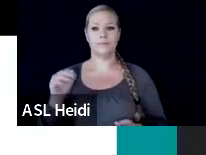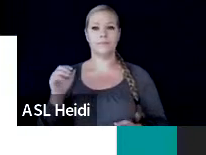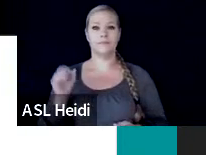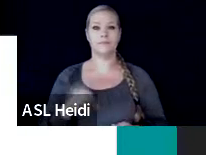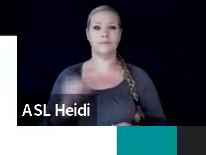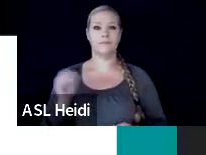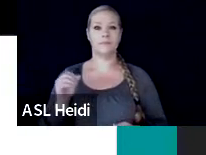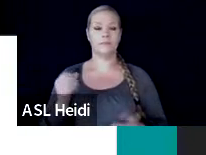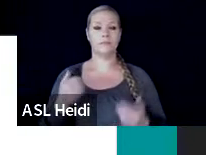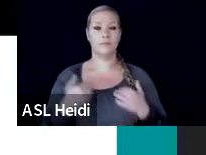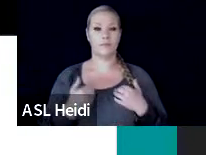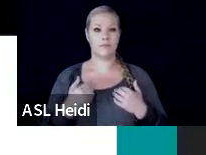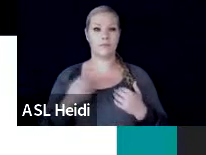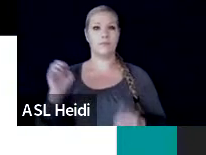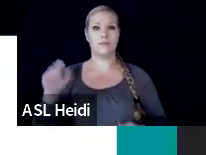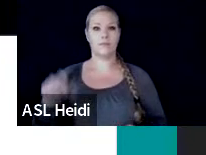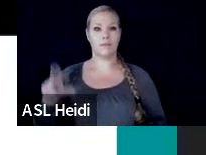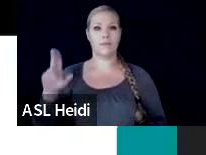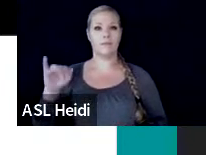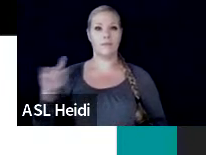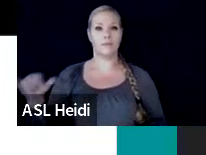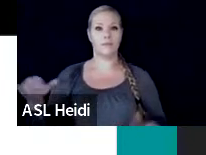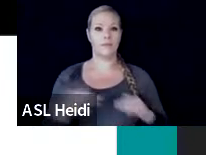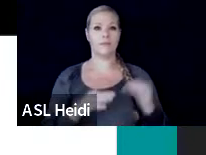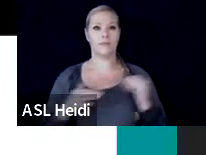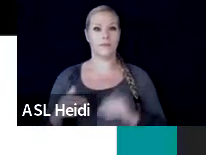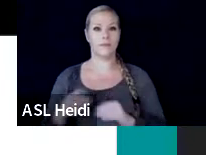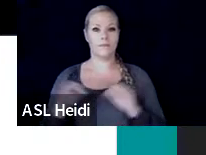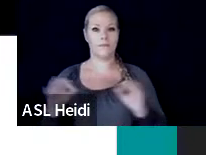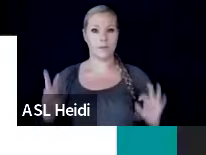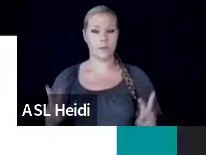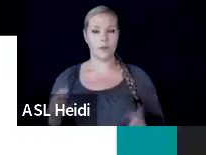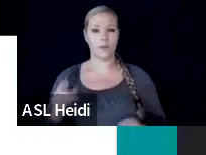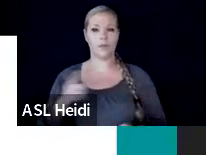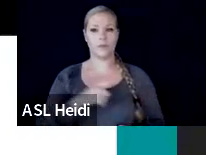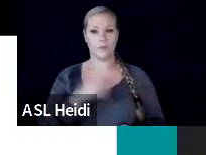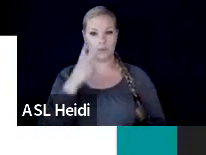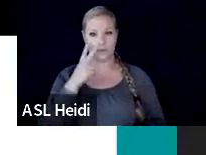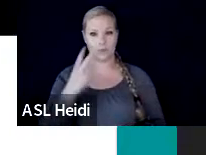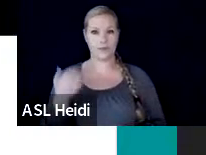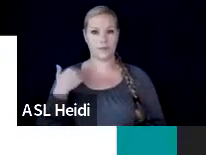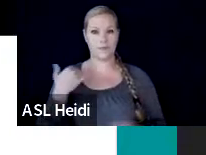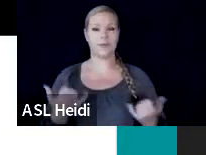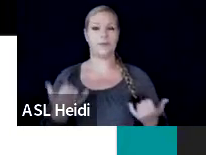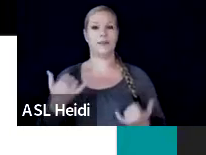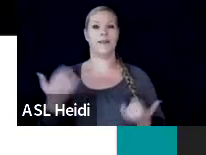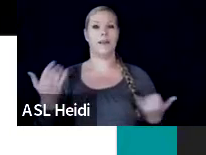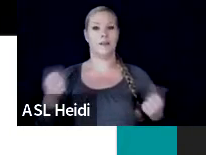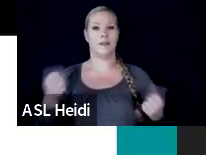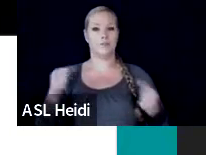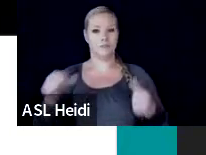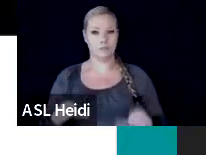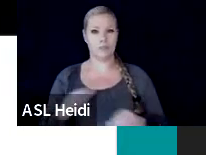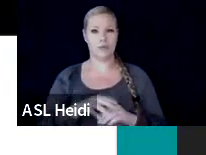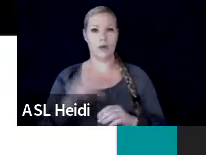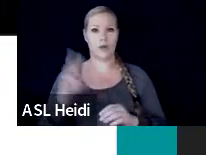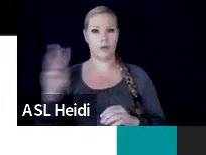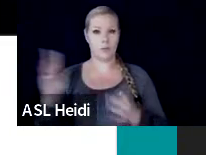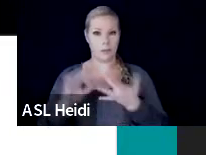So we have an equity framework that you have seen and is on the website if you need a